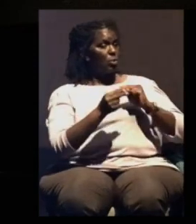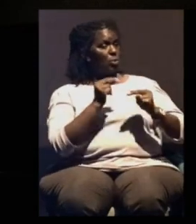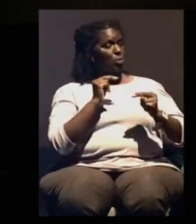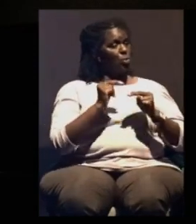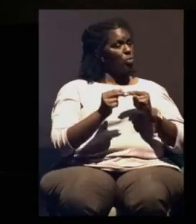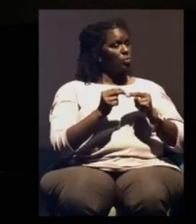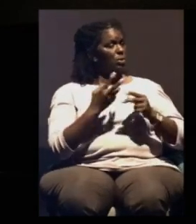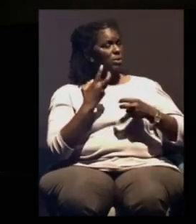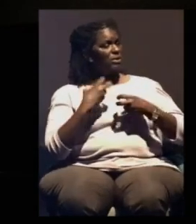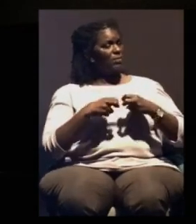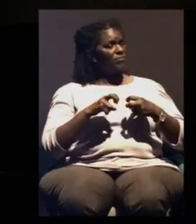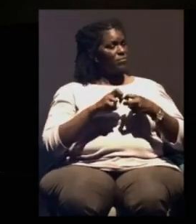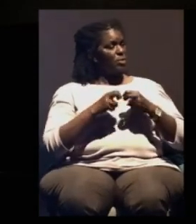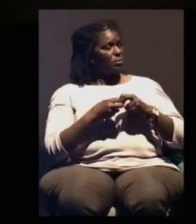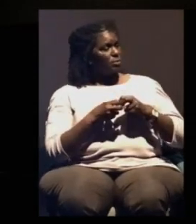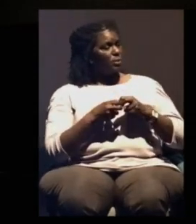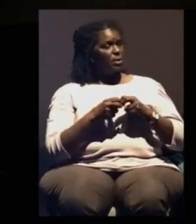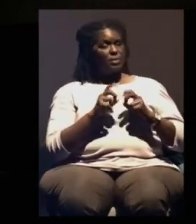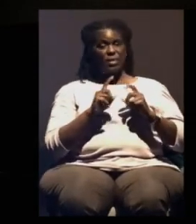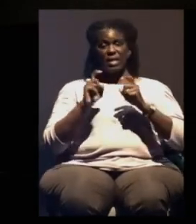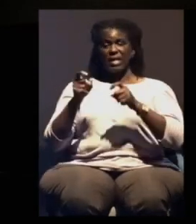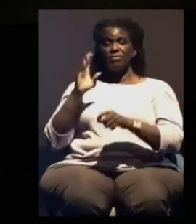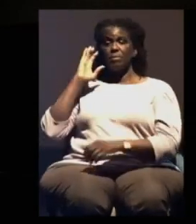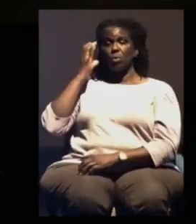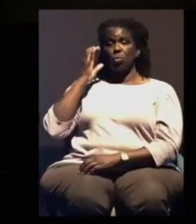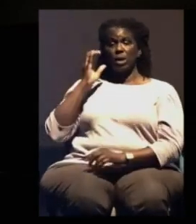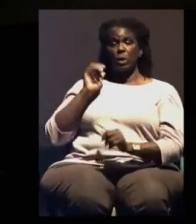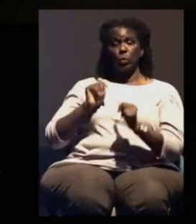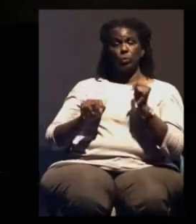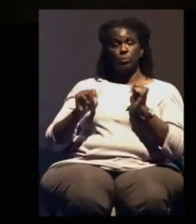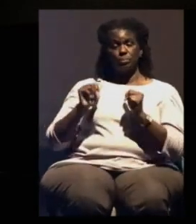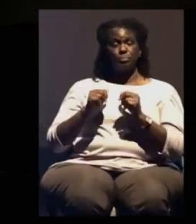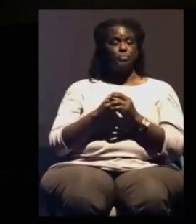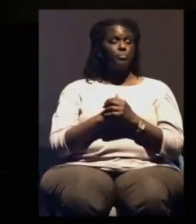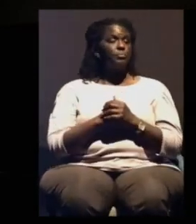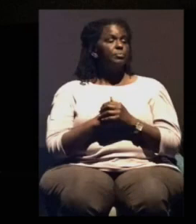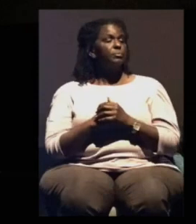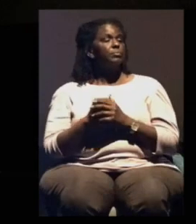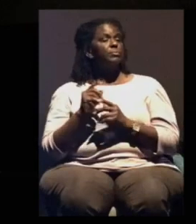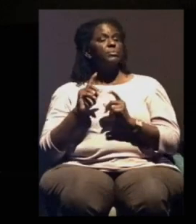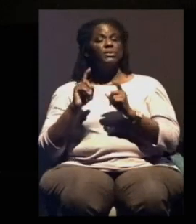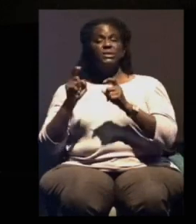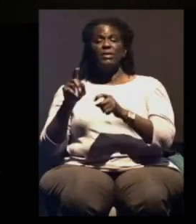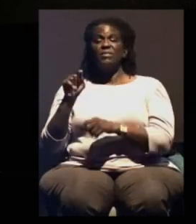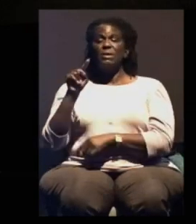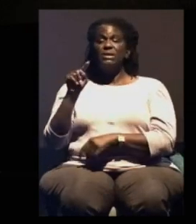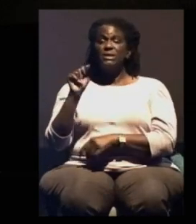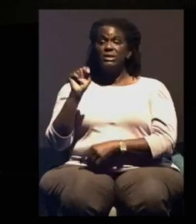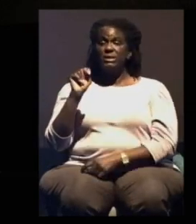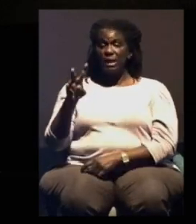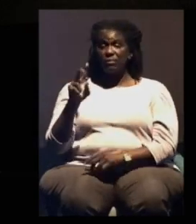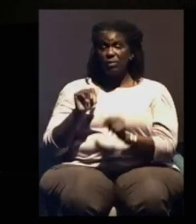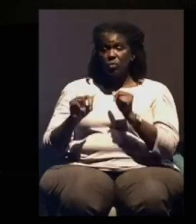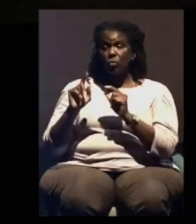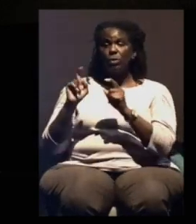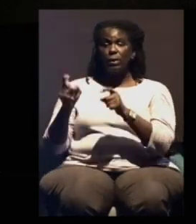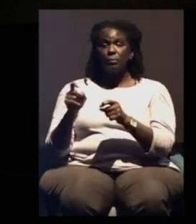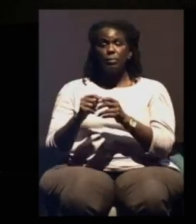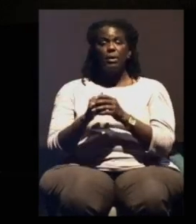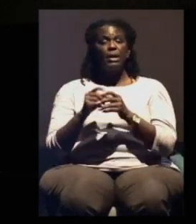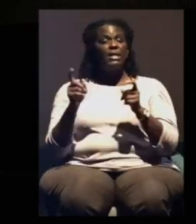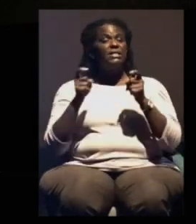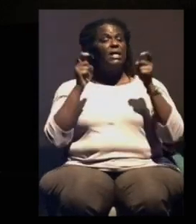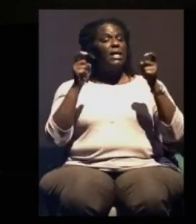difficult problems that they gave him a radio show. And then later on, they gave him a TV show,